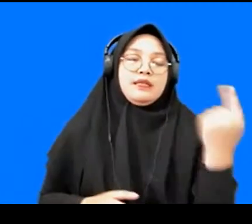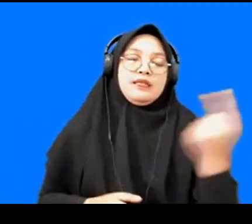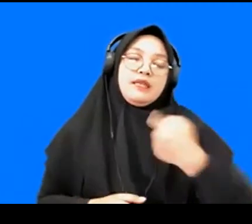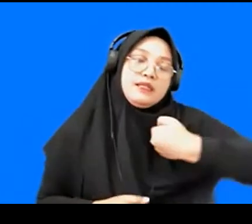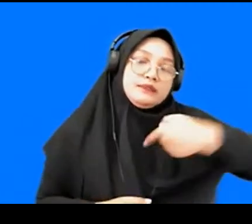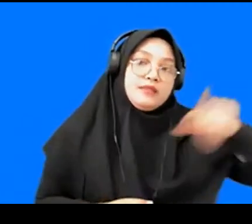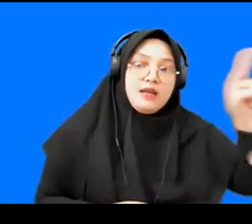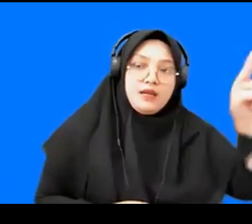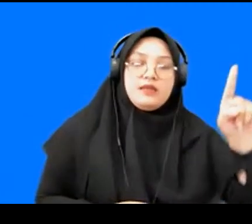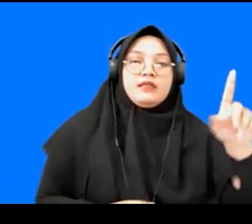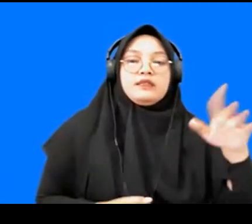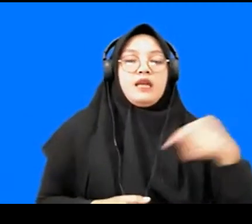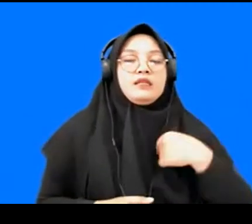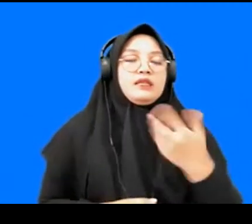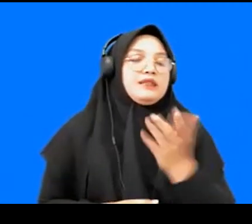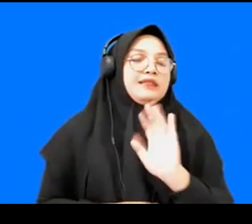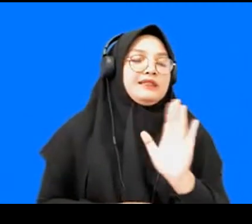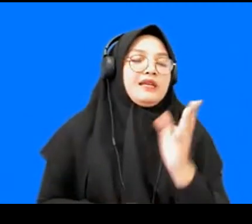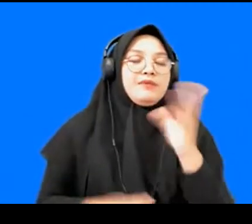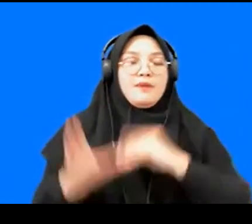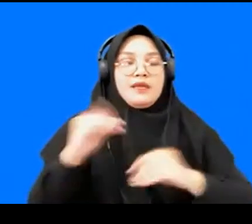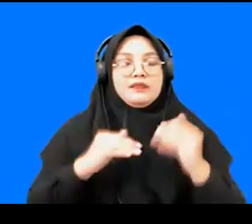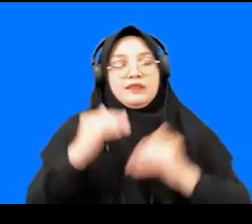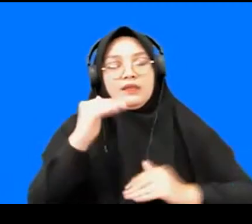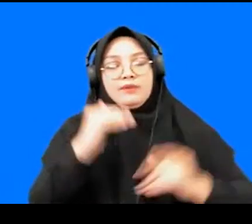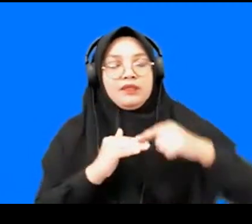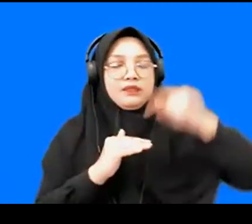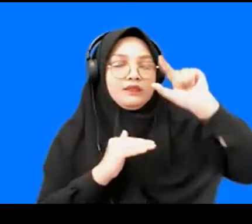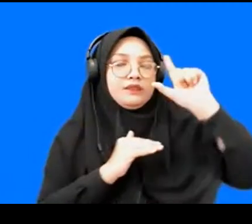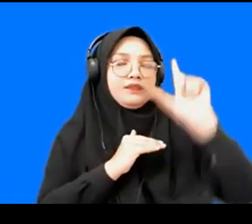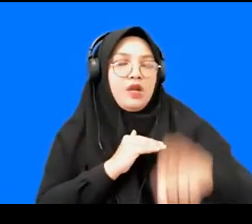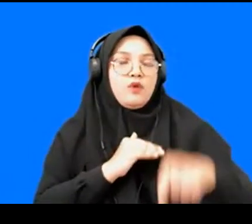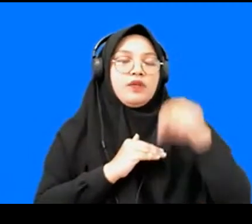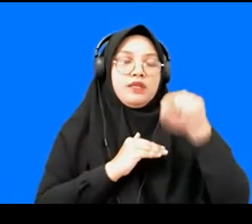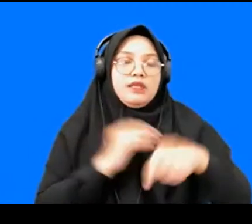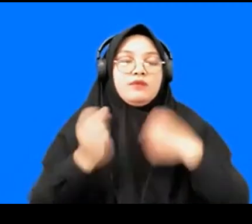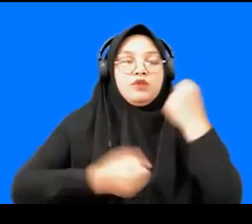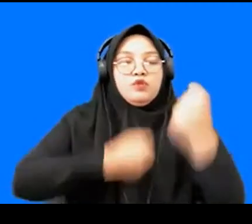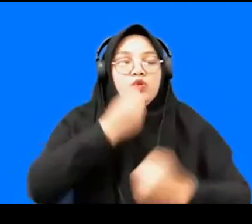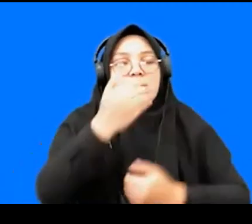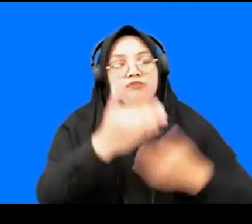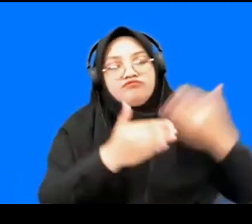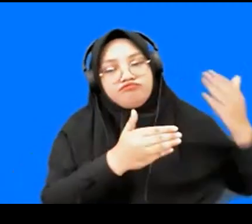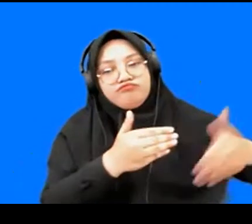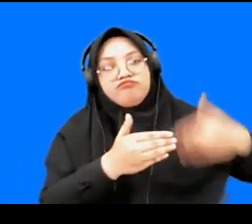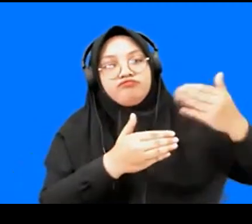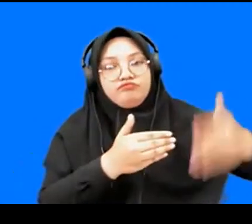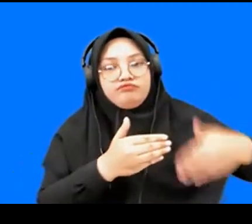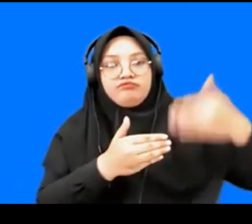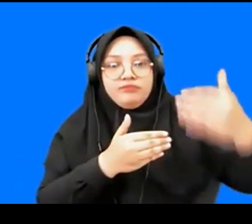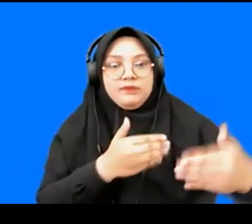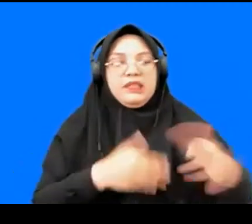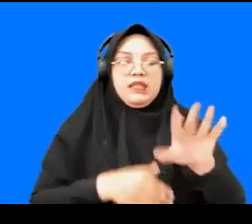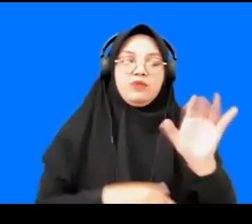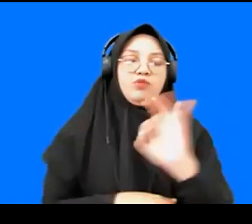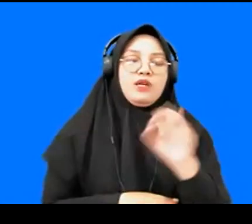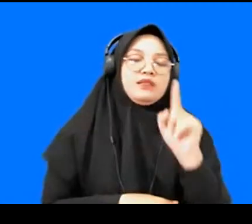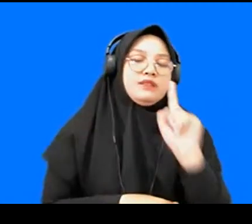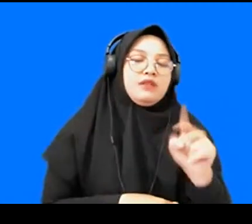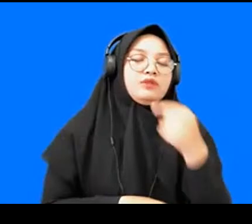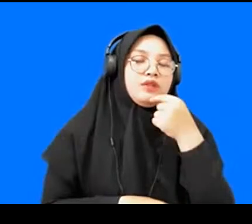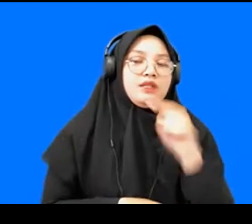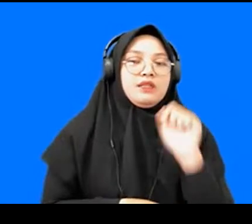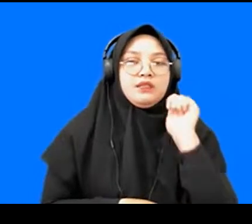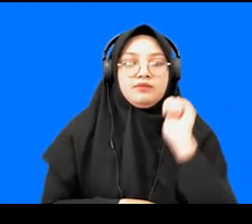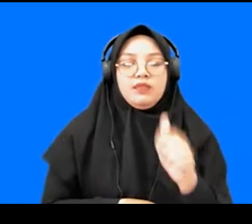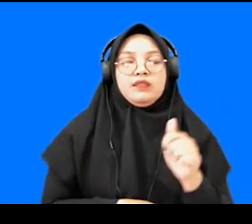it's really a continuous struggle. It will not be something that will come really easily, but it's something that really